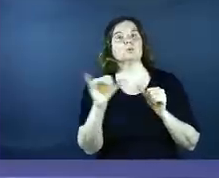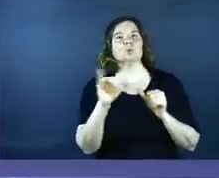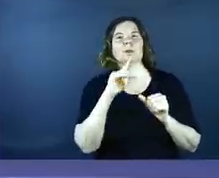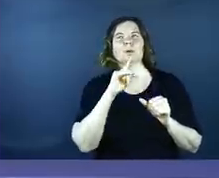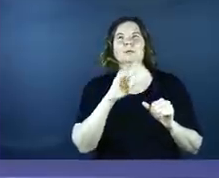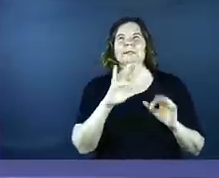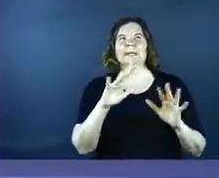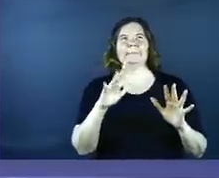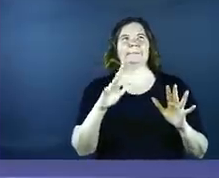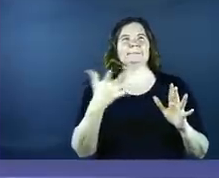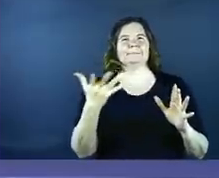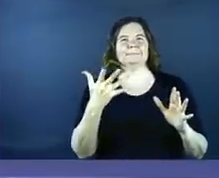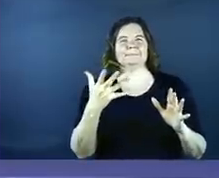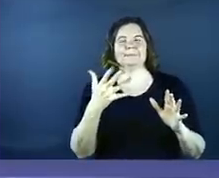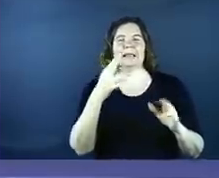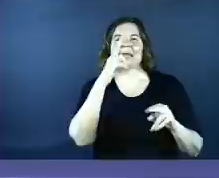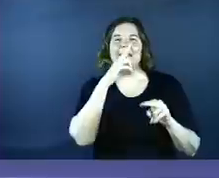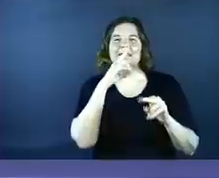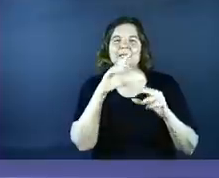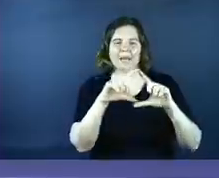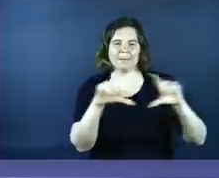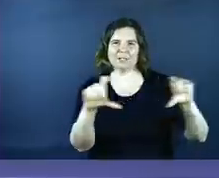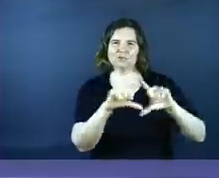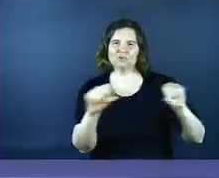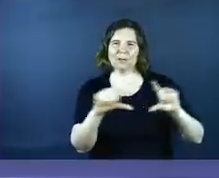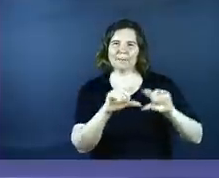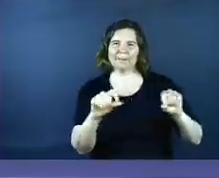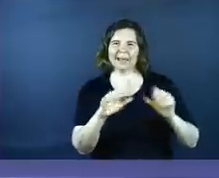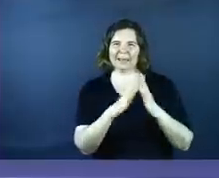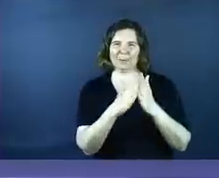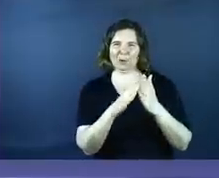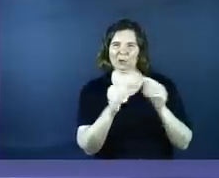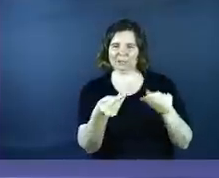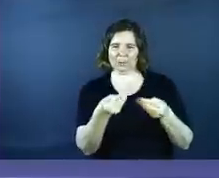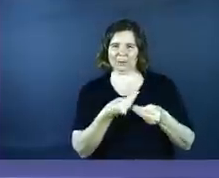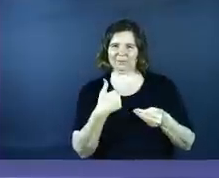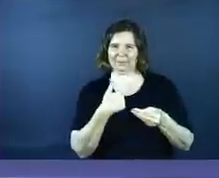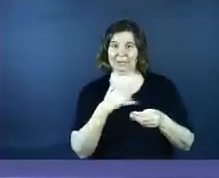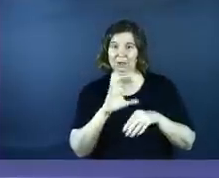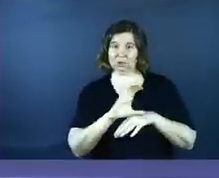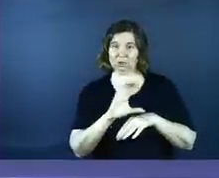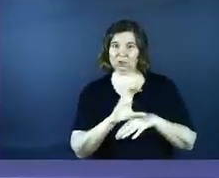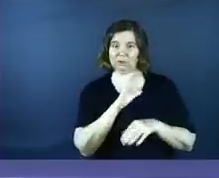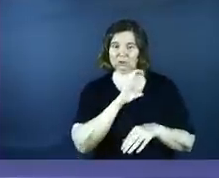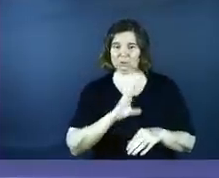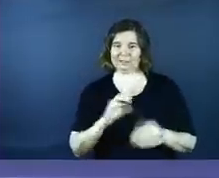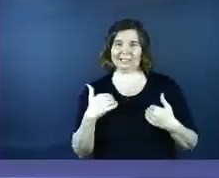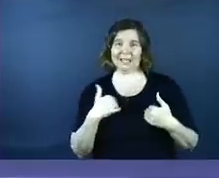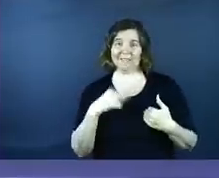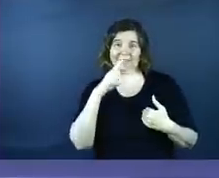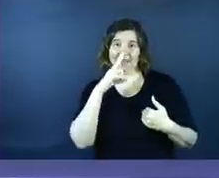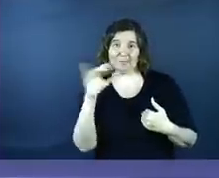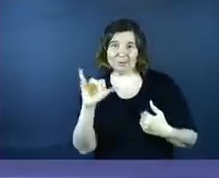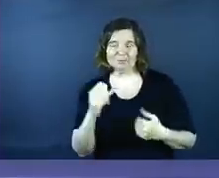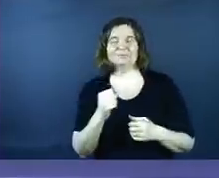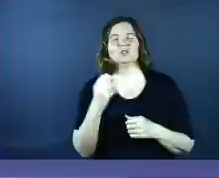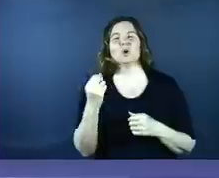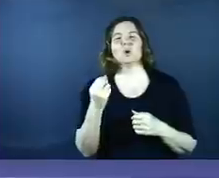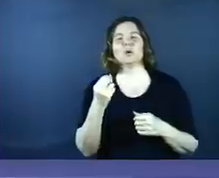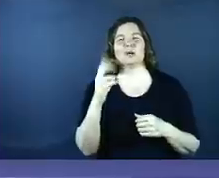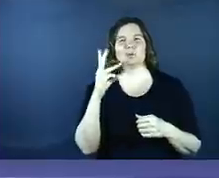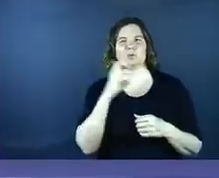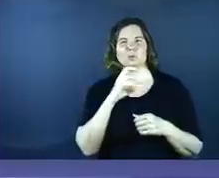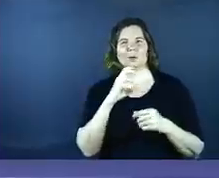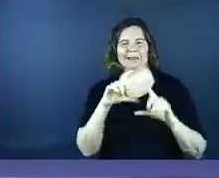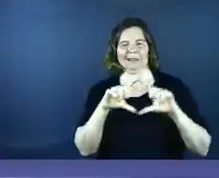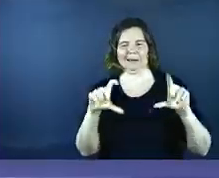little comic strips, that comic booklets that were given to me in the church. Christians have comics too. So it was this weird